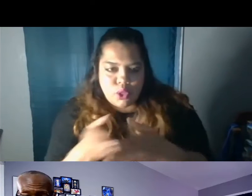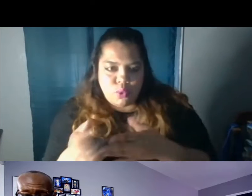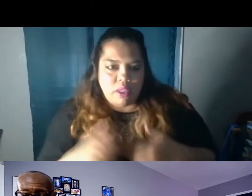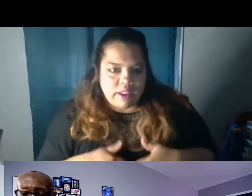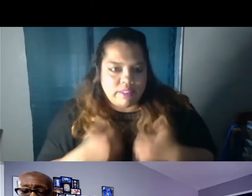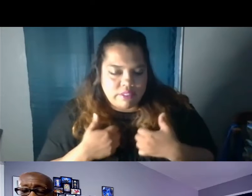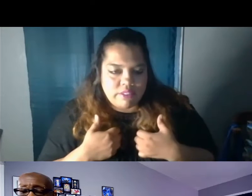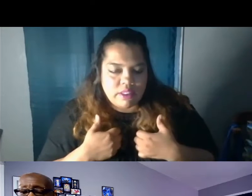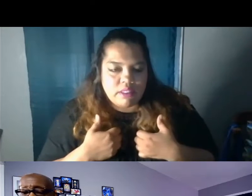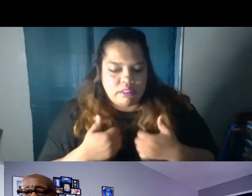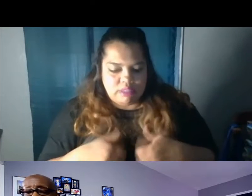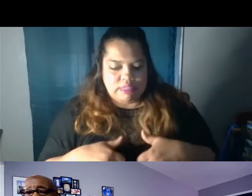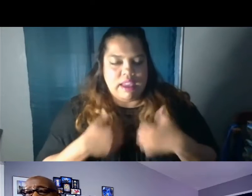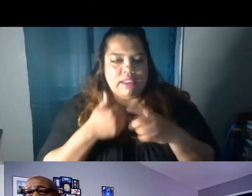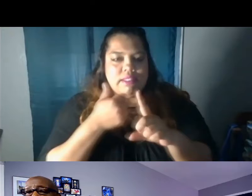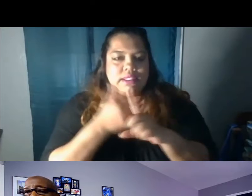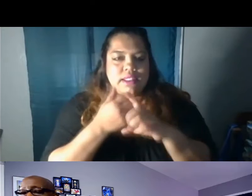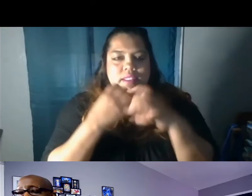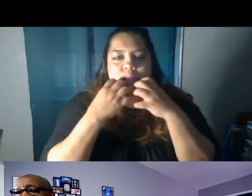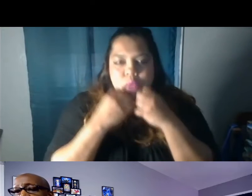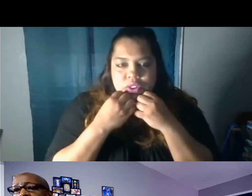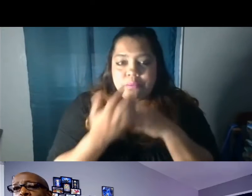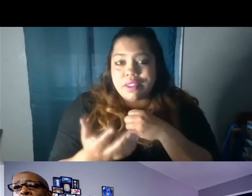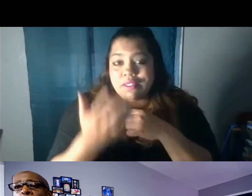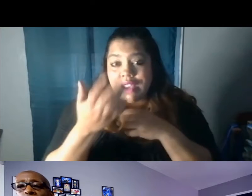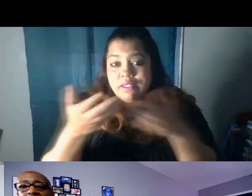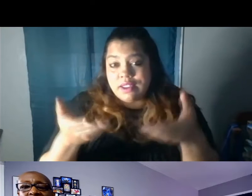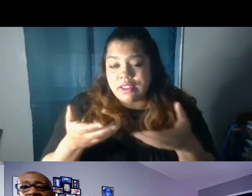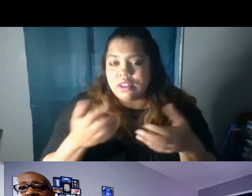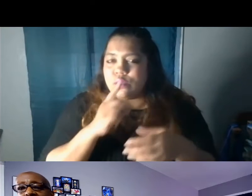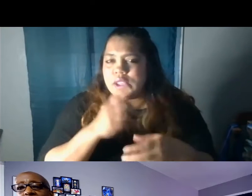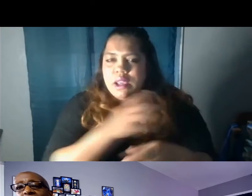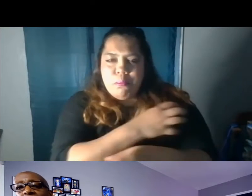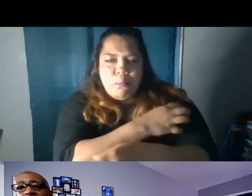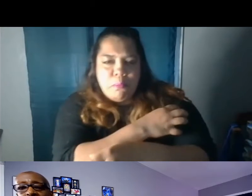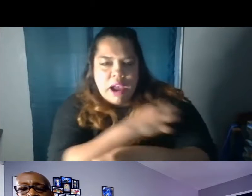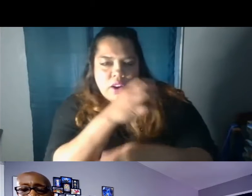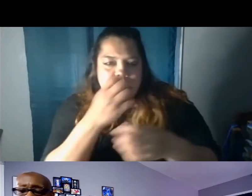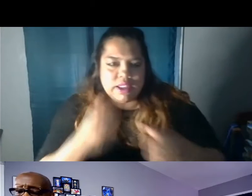wisdom dying has to impart all of us.